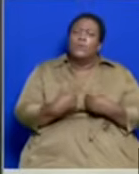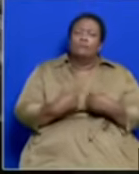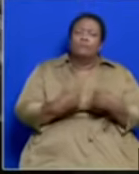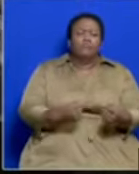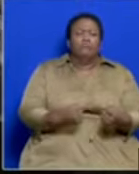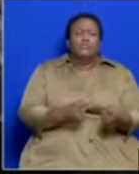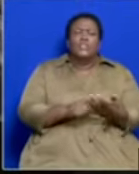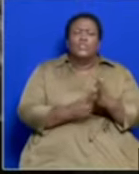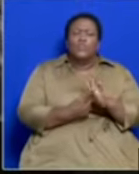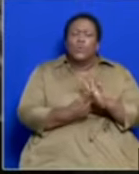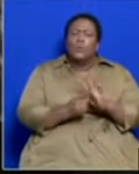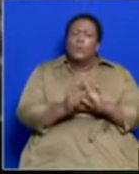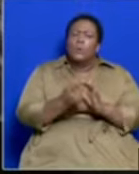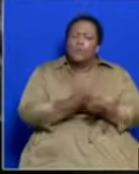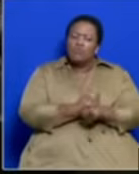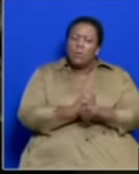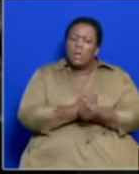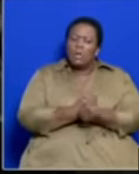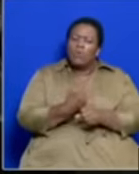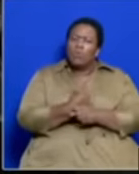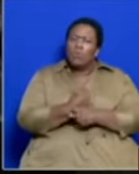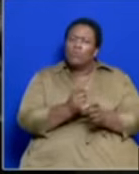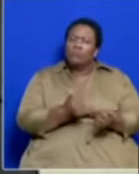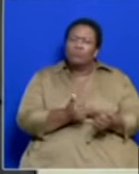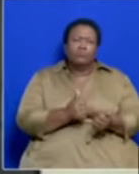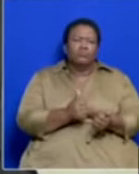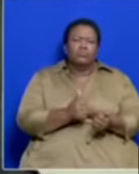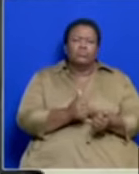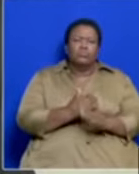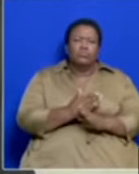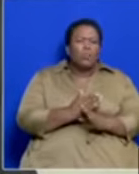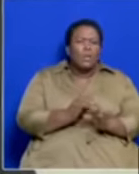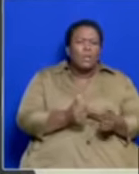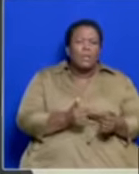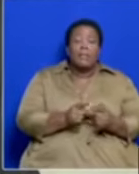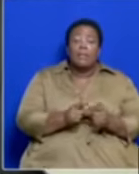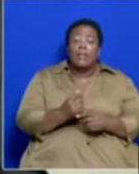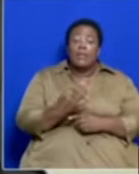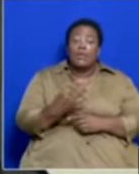condition. 3 days after the owner